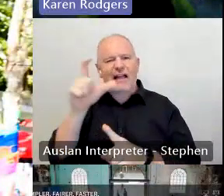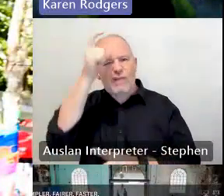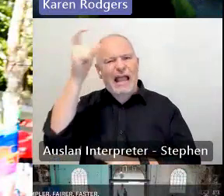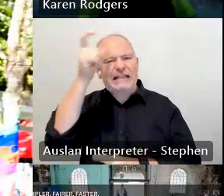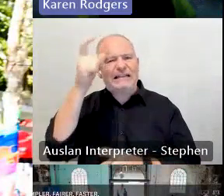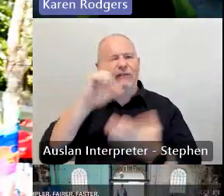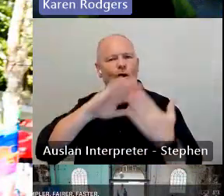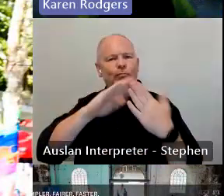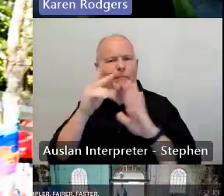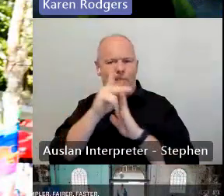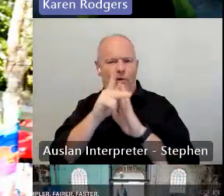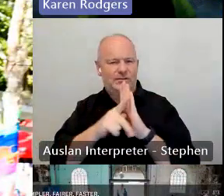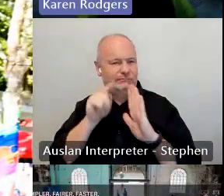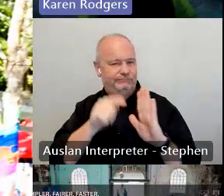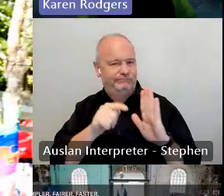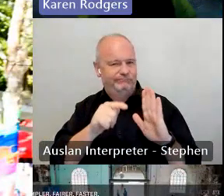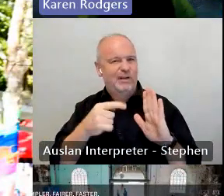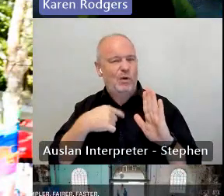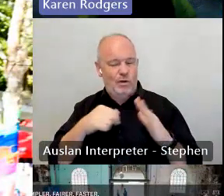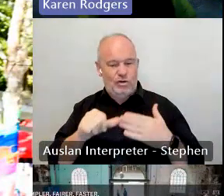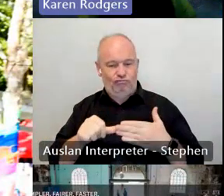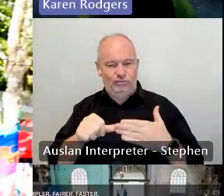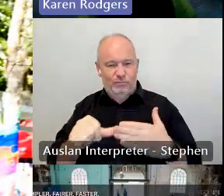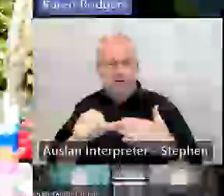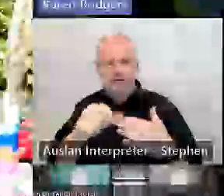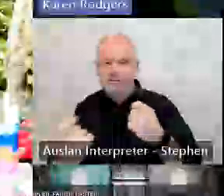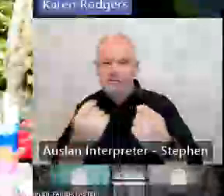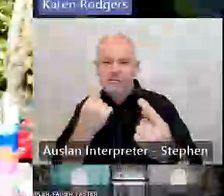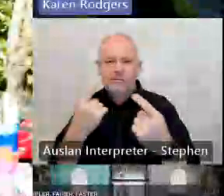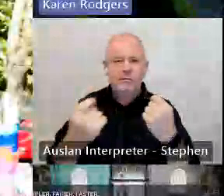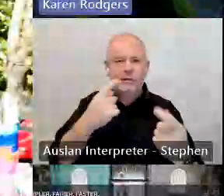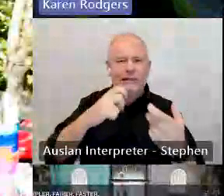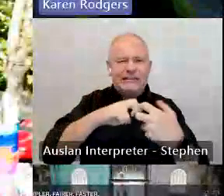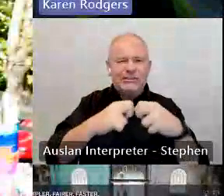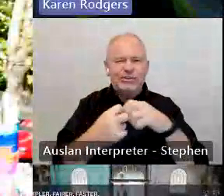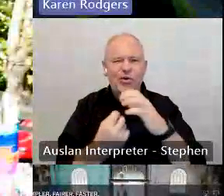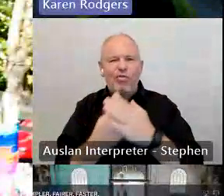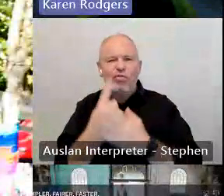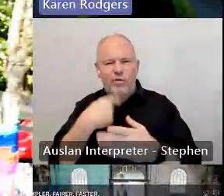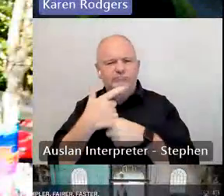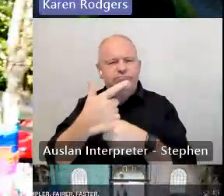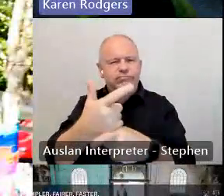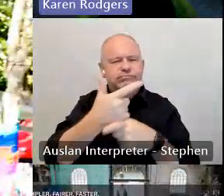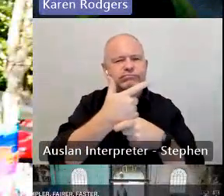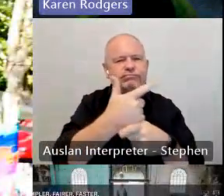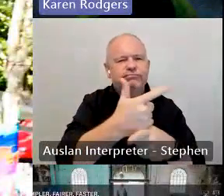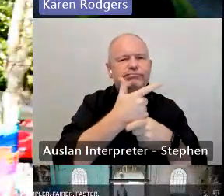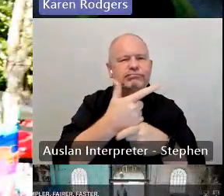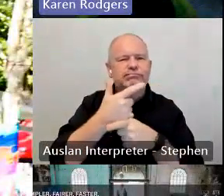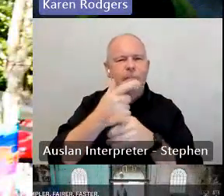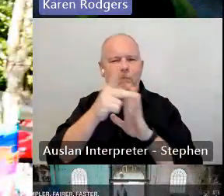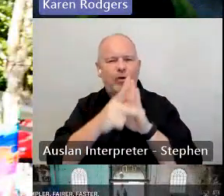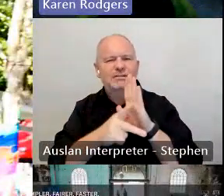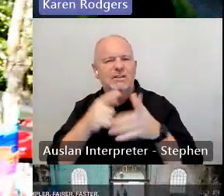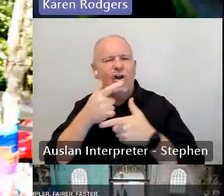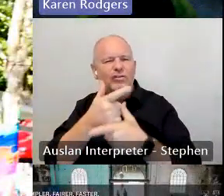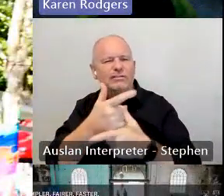policy. We've responded to the issues raised by the sector during the policy